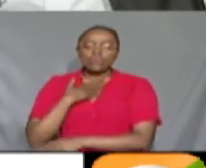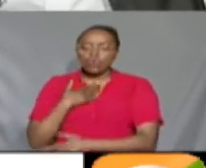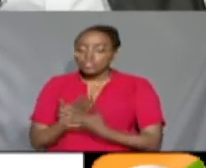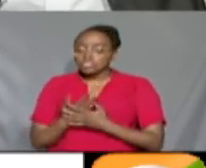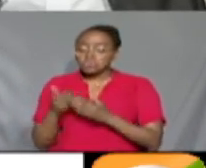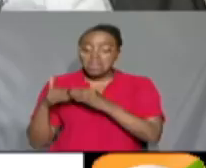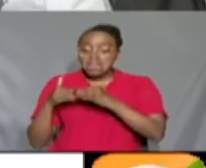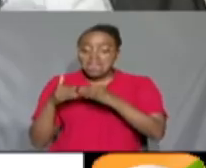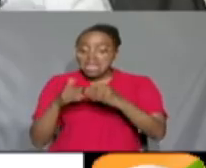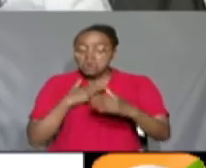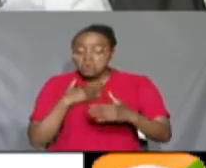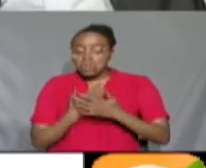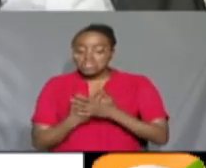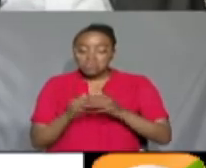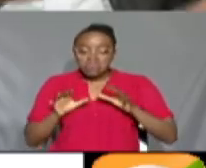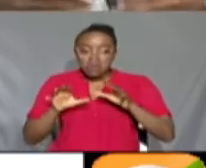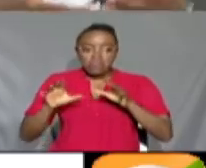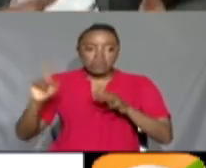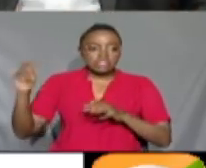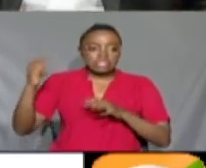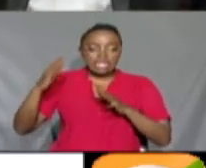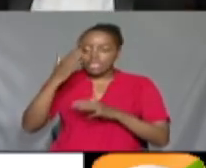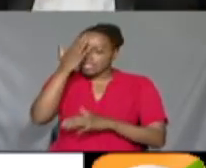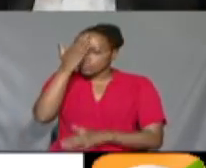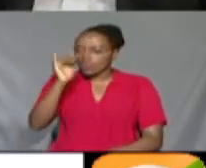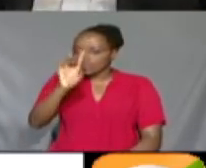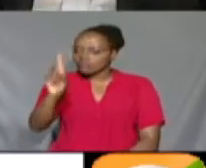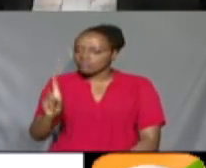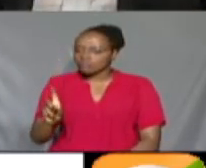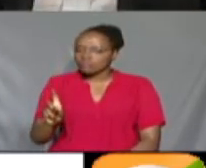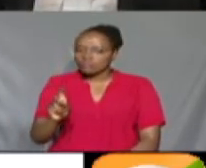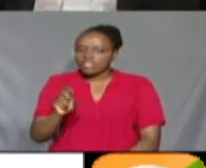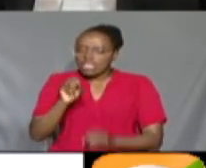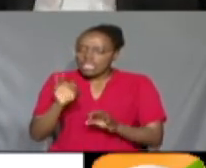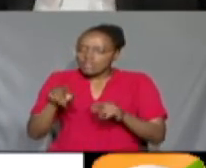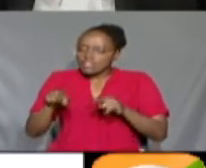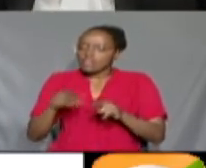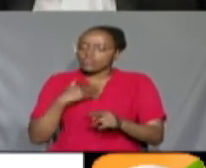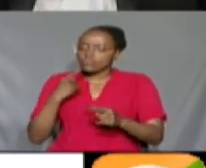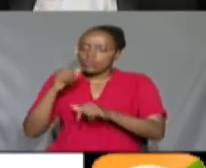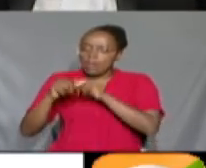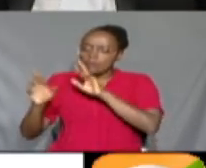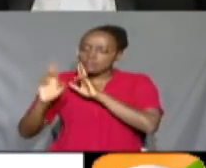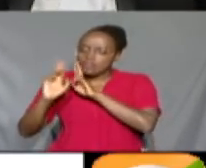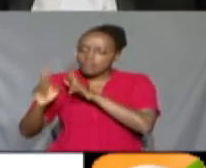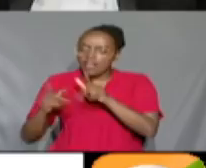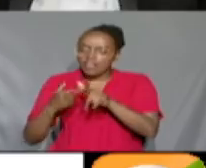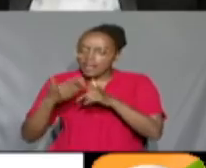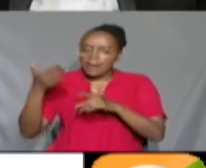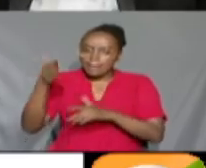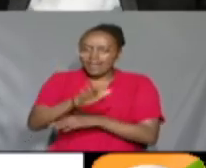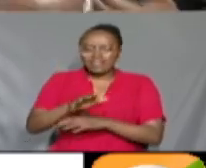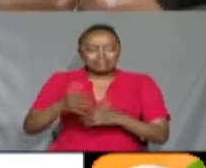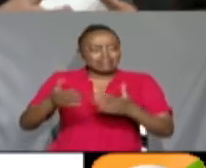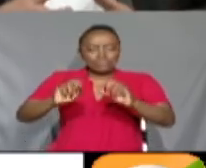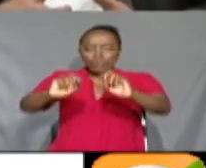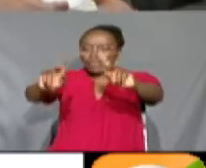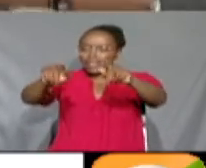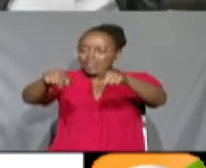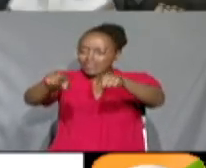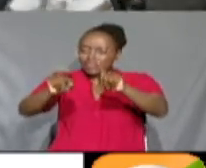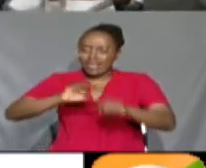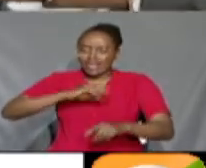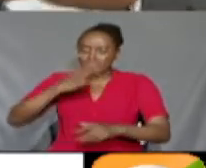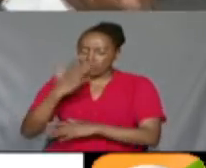Kenyans. Why do you want to guard Kenyans? If they want to speak on this report until cows come home, so be it. It is their document.